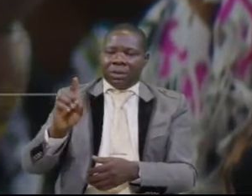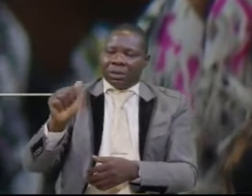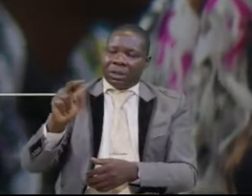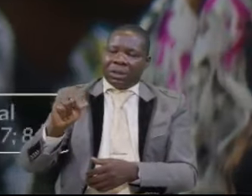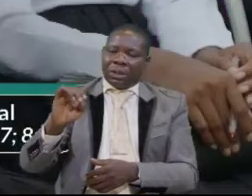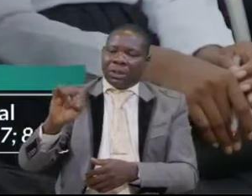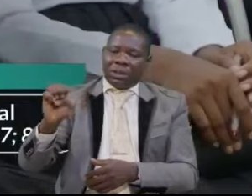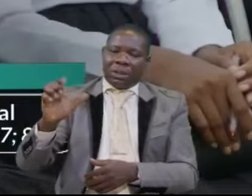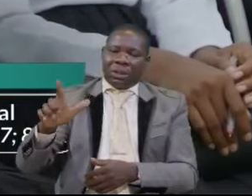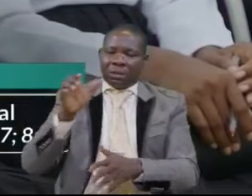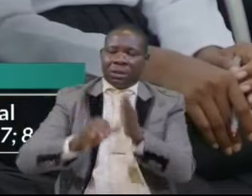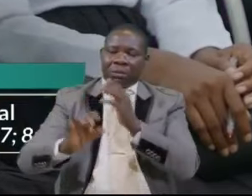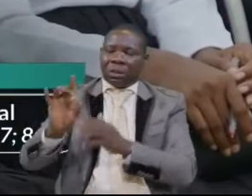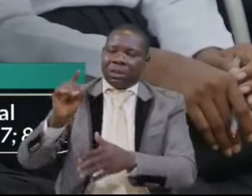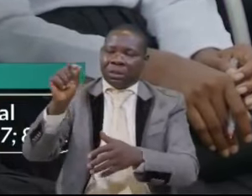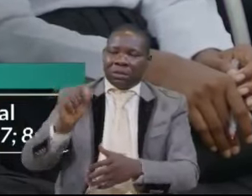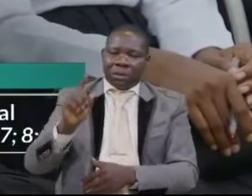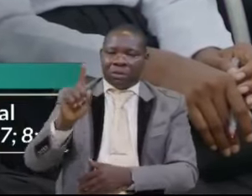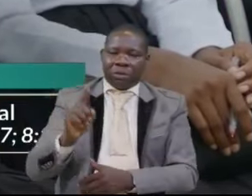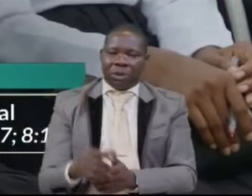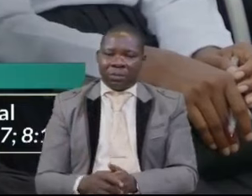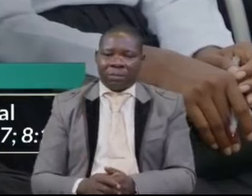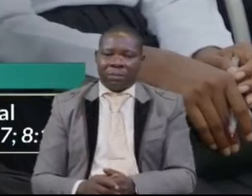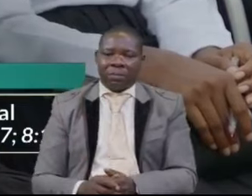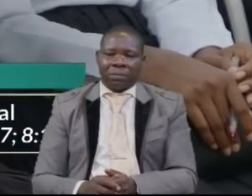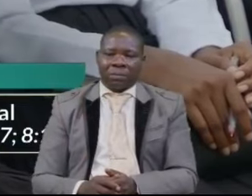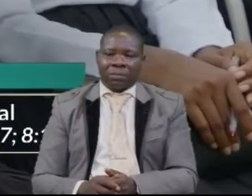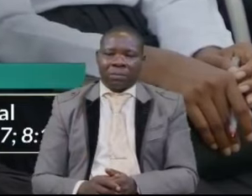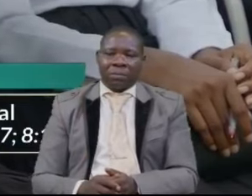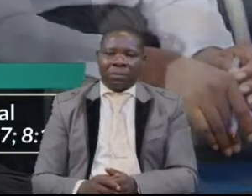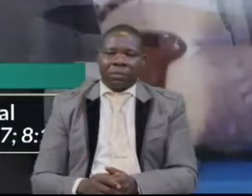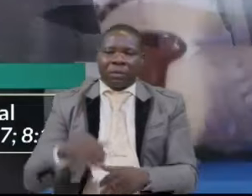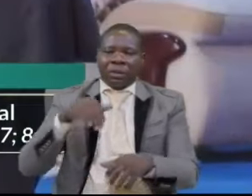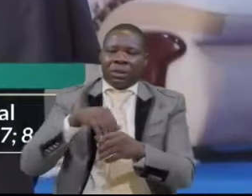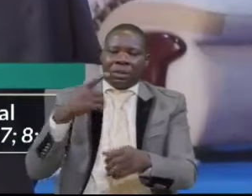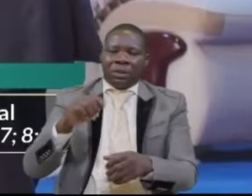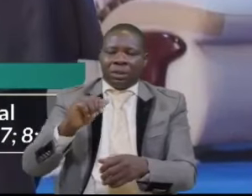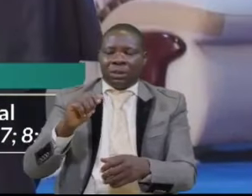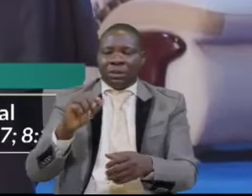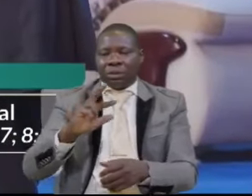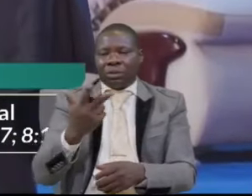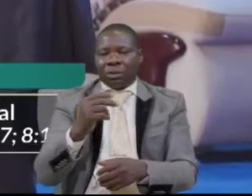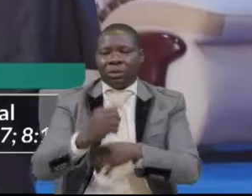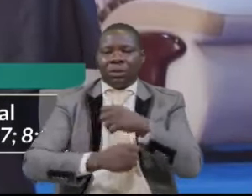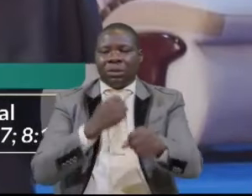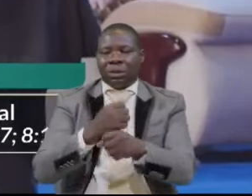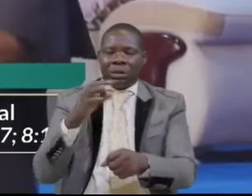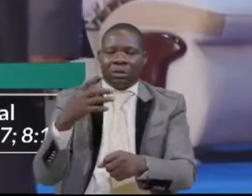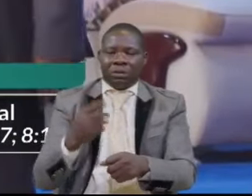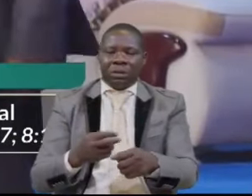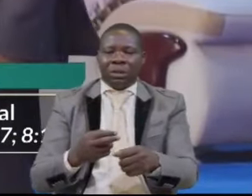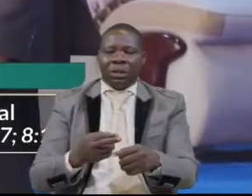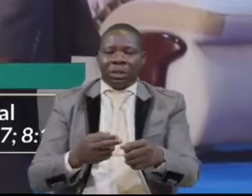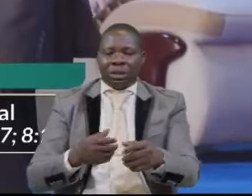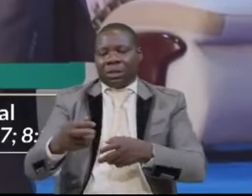from verse 1, it says, in the third year of the reign of Belshazzar, a